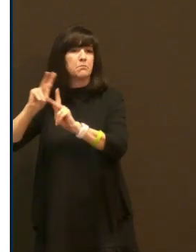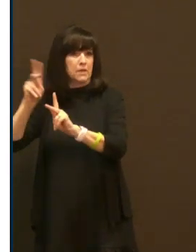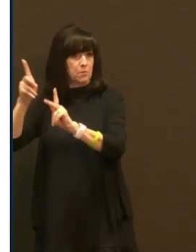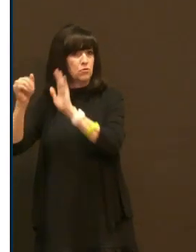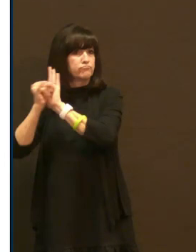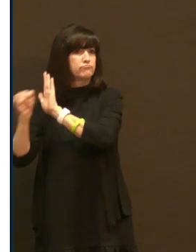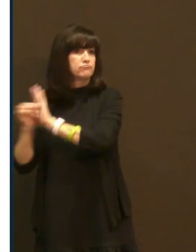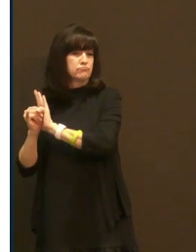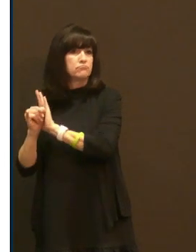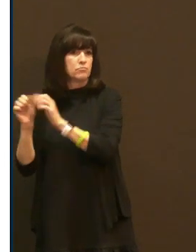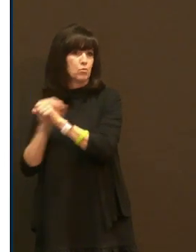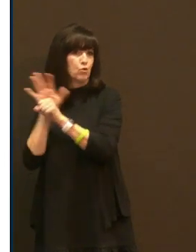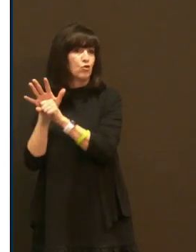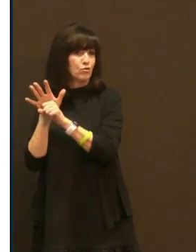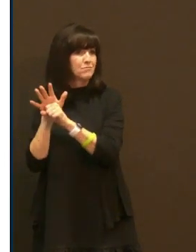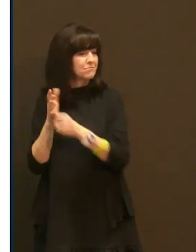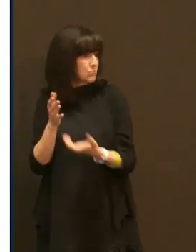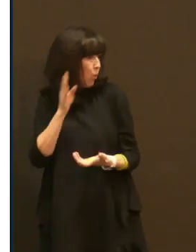Dr. Rattay,